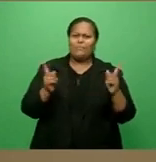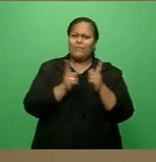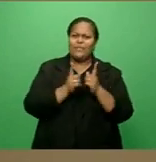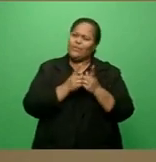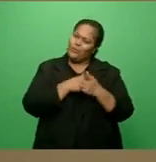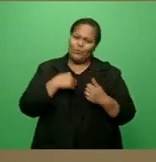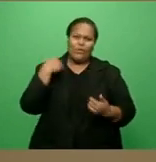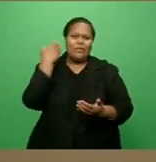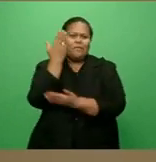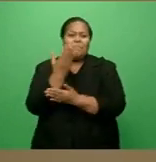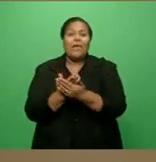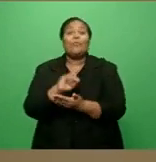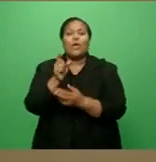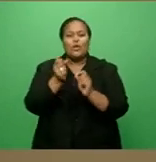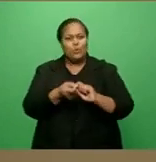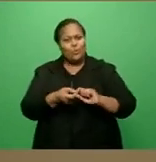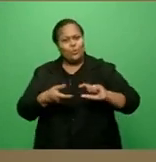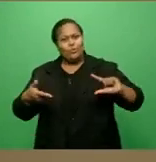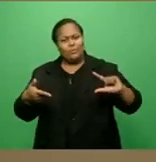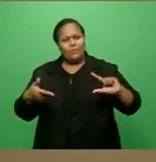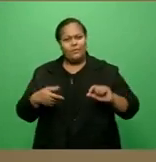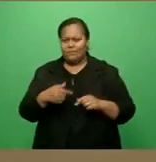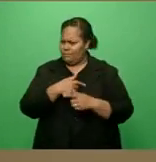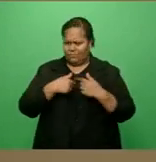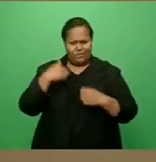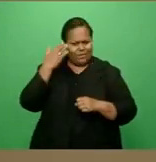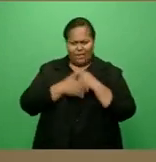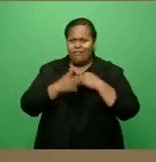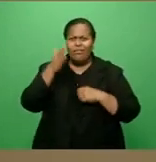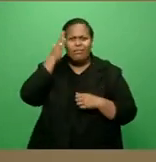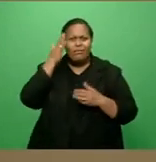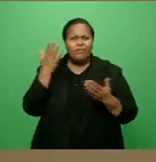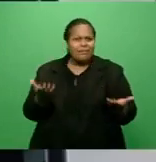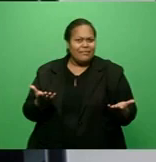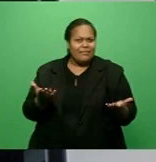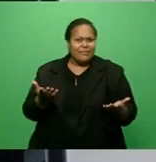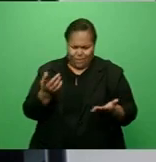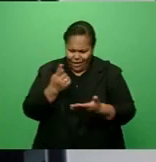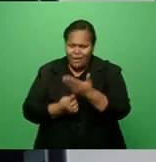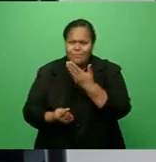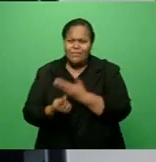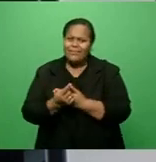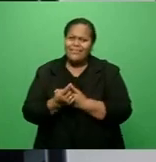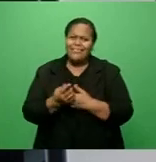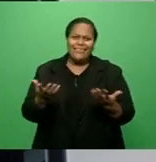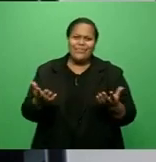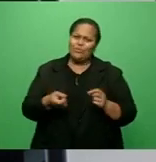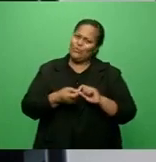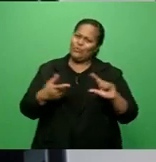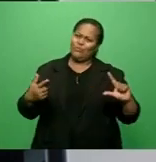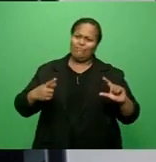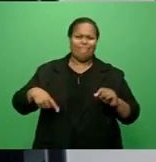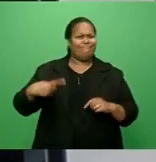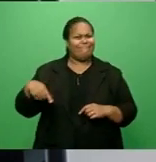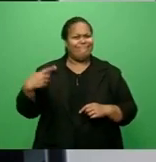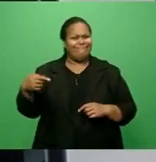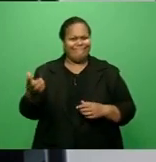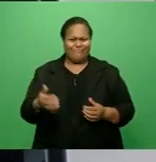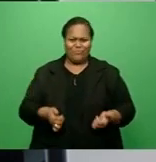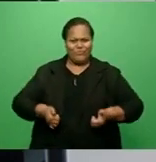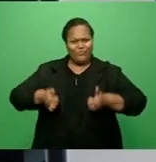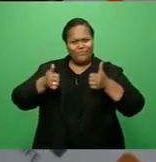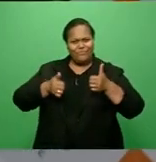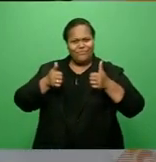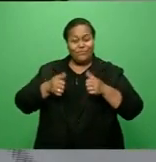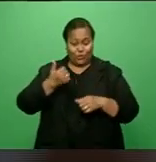Zoom. And nobody ever thought that the meetings were going to happen so flawlessly. Prasad says for many, the use of technology has been